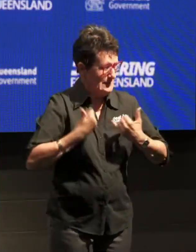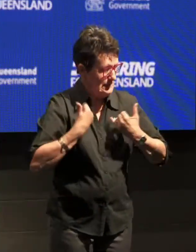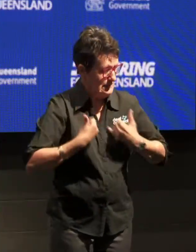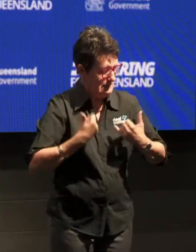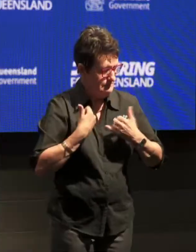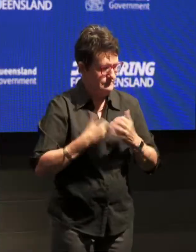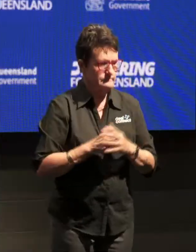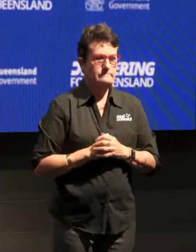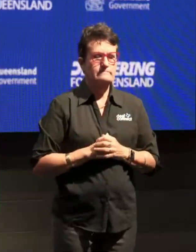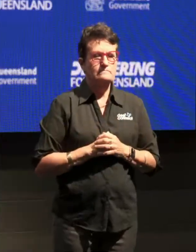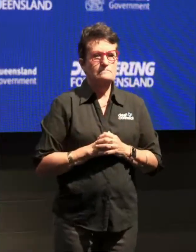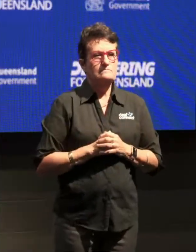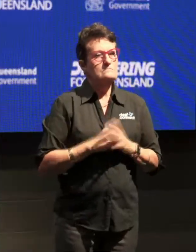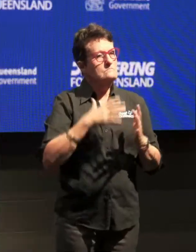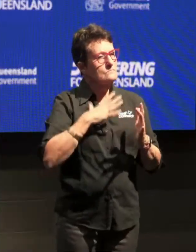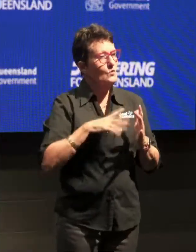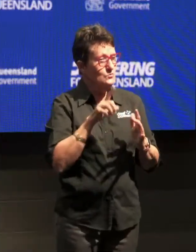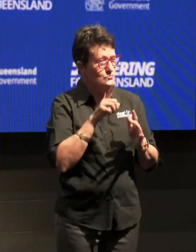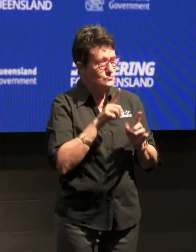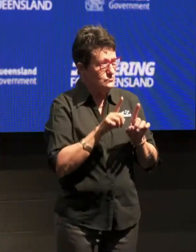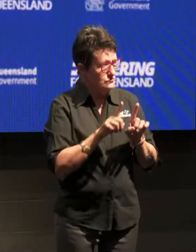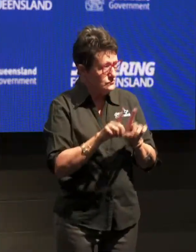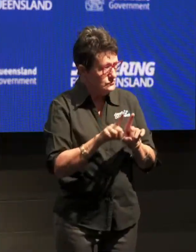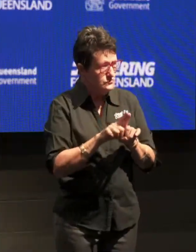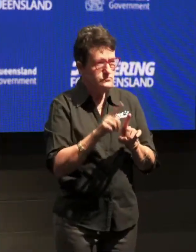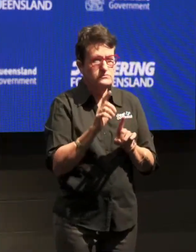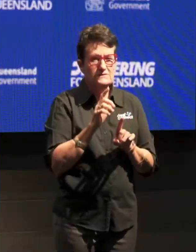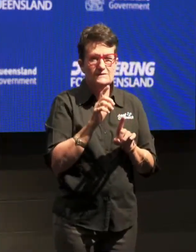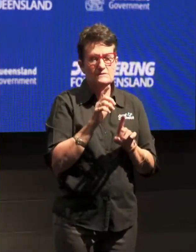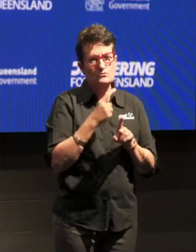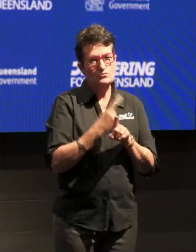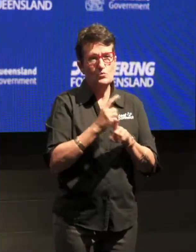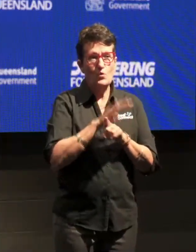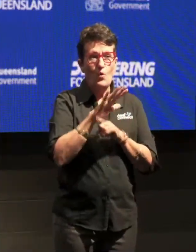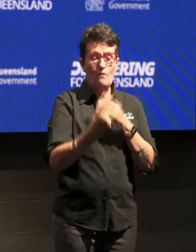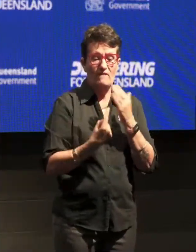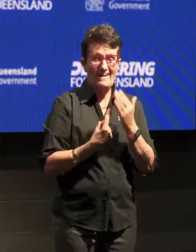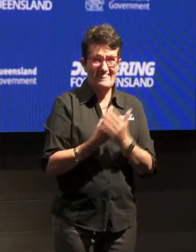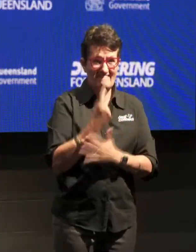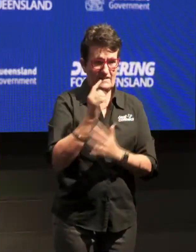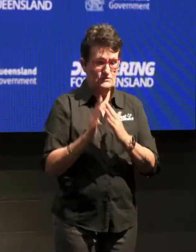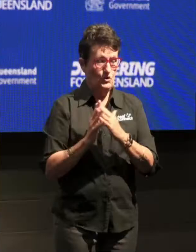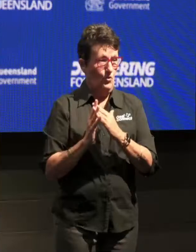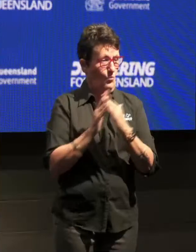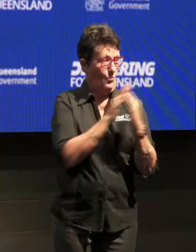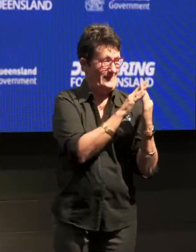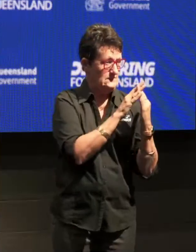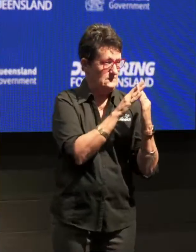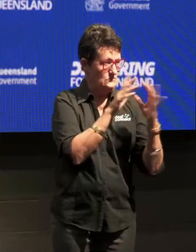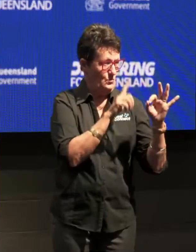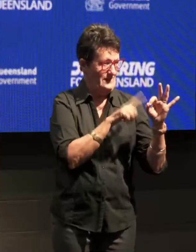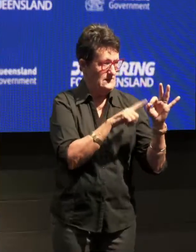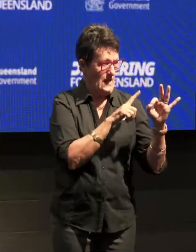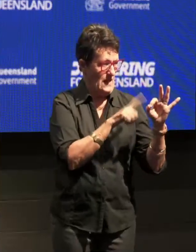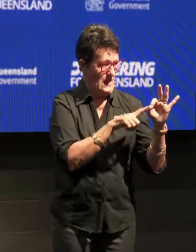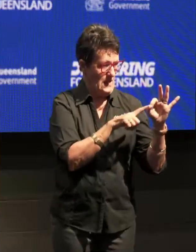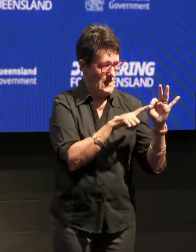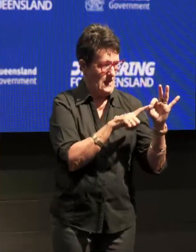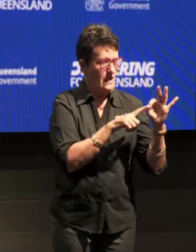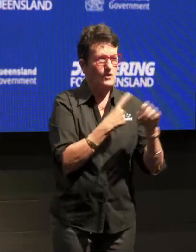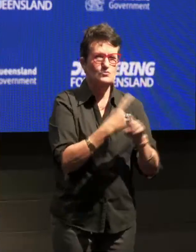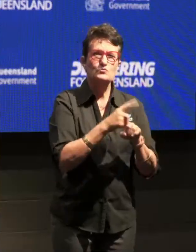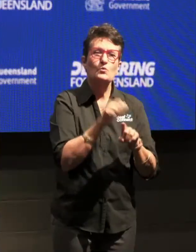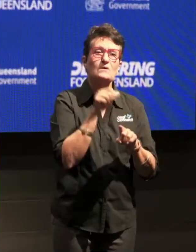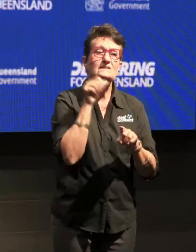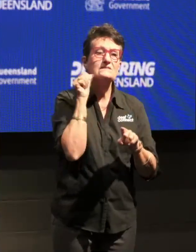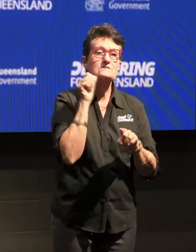Okay, I just want to briefly touch on the events in Western Queensland. I spoke